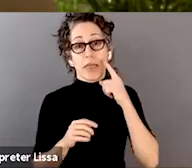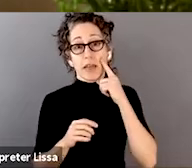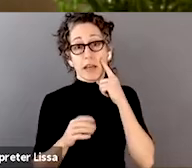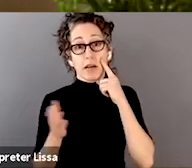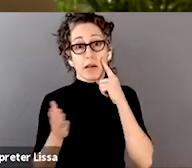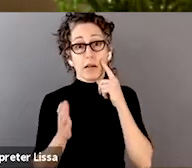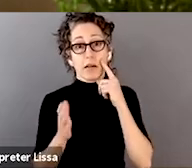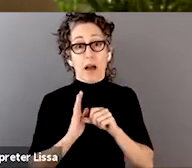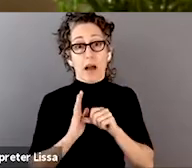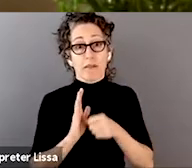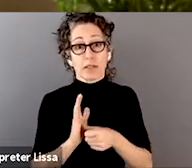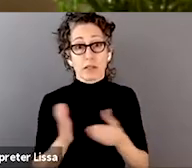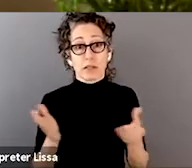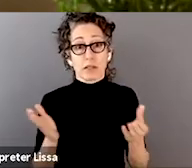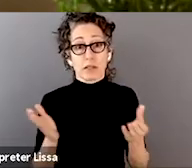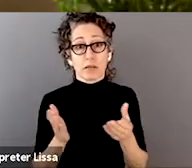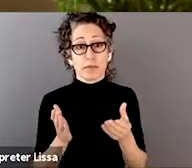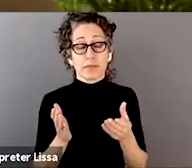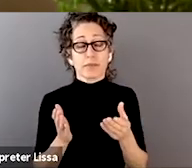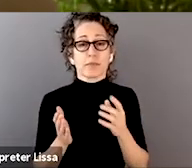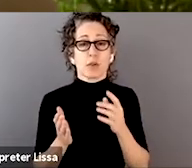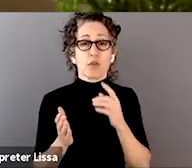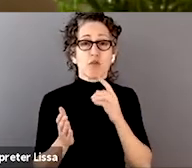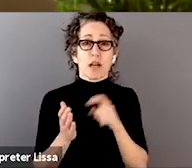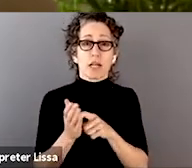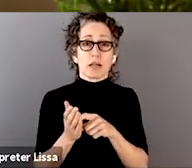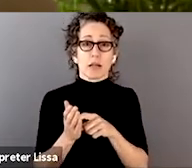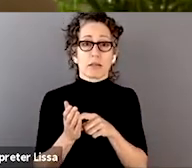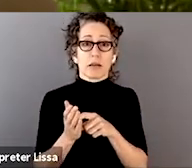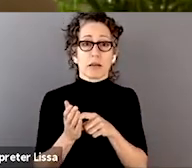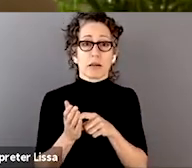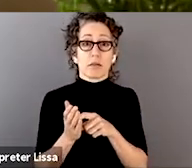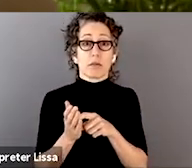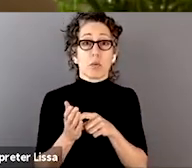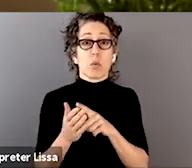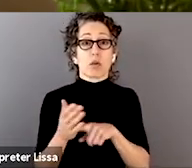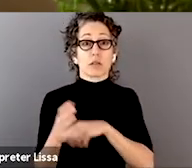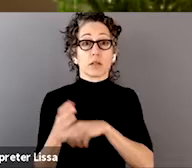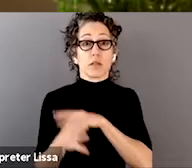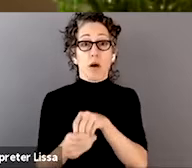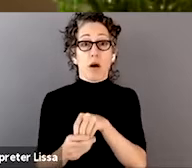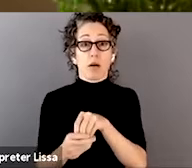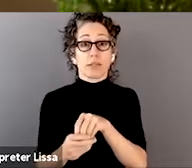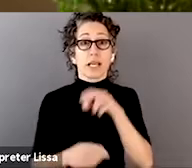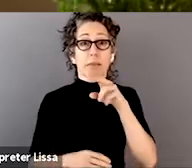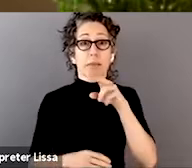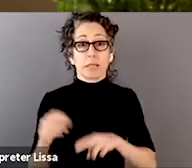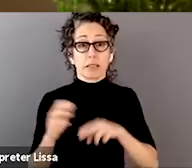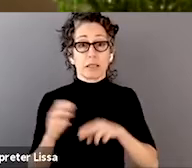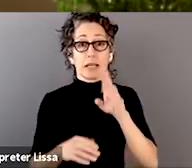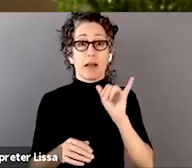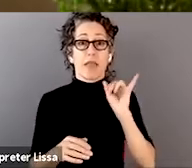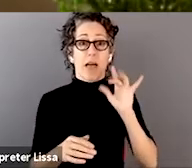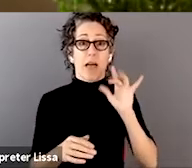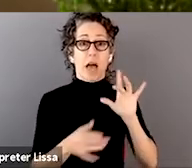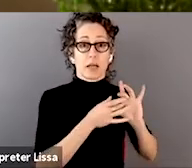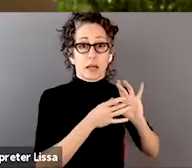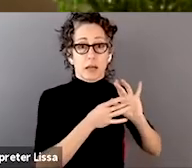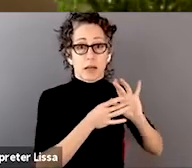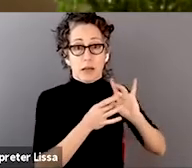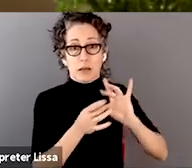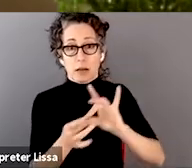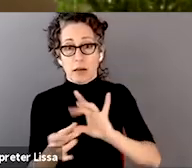or recognizing the work involved in building the pipelines, right? So people often have a tendency to brush